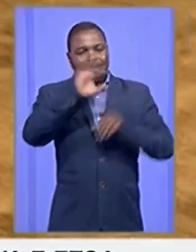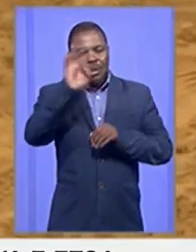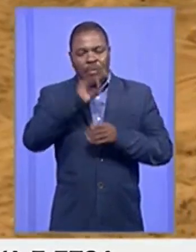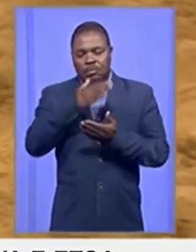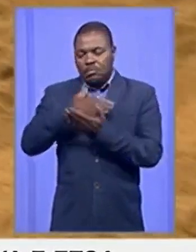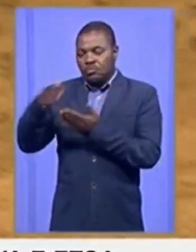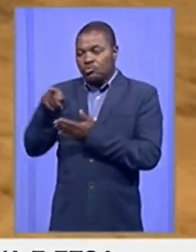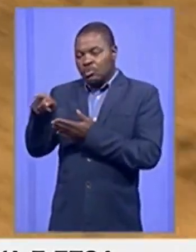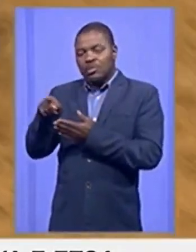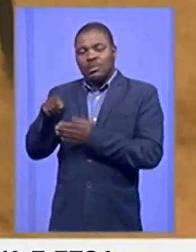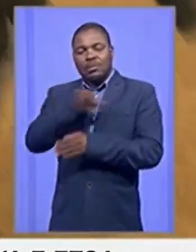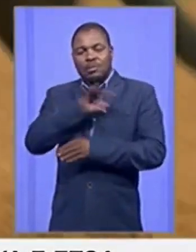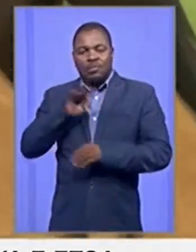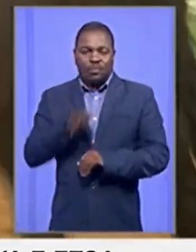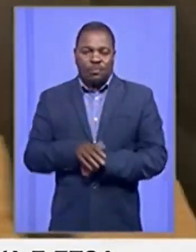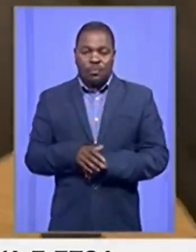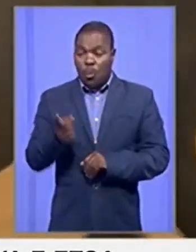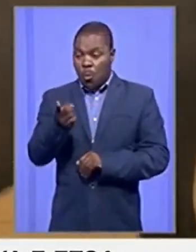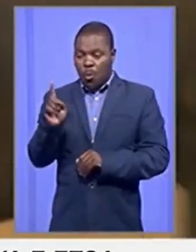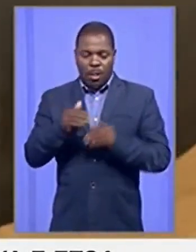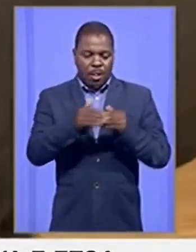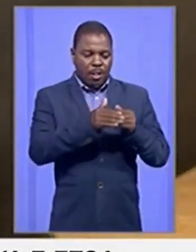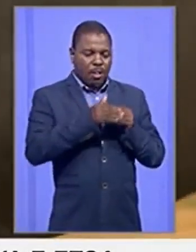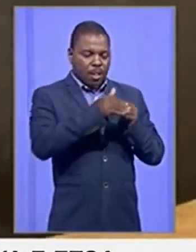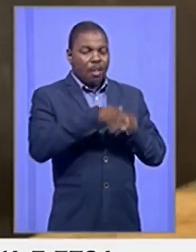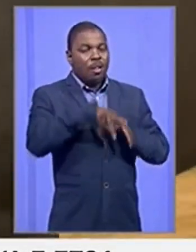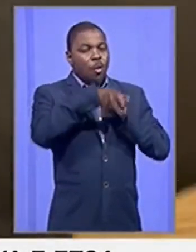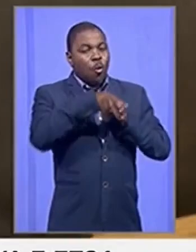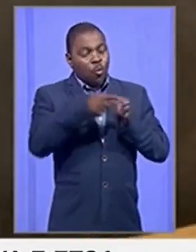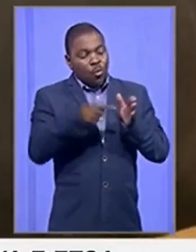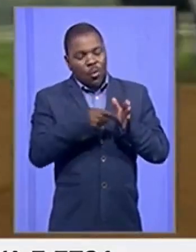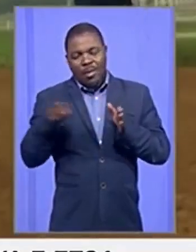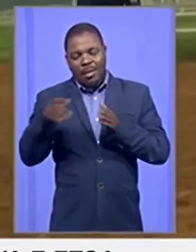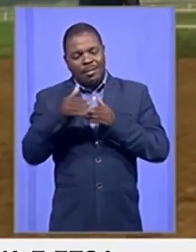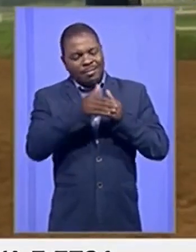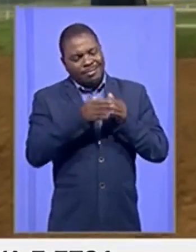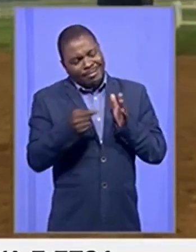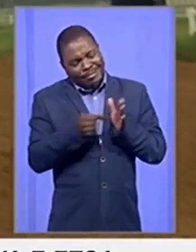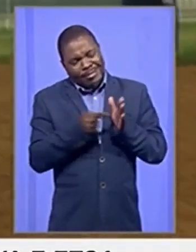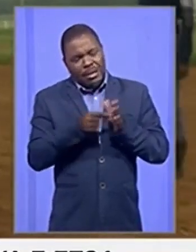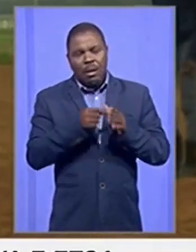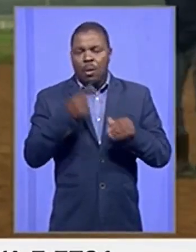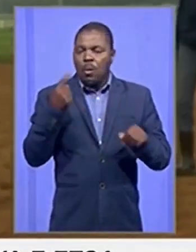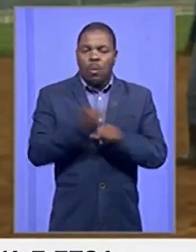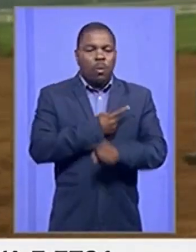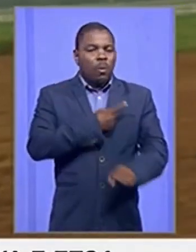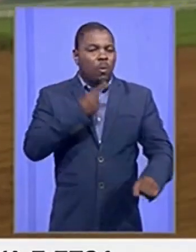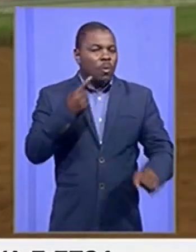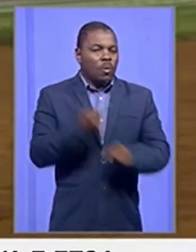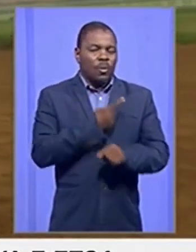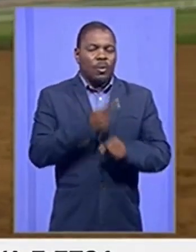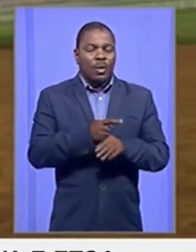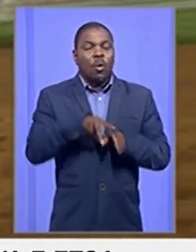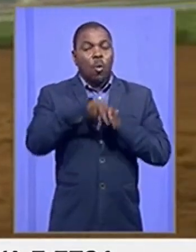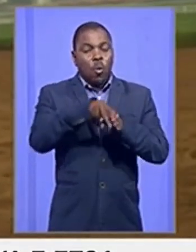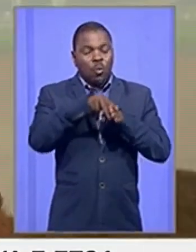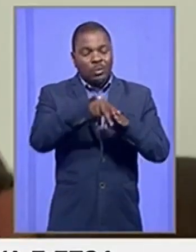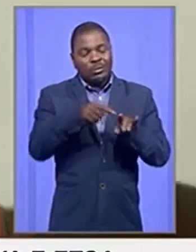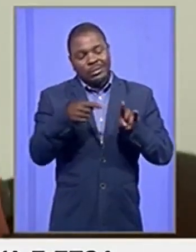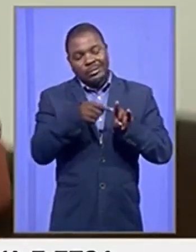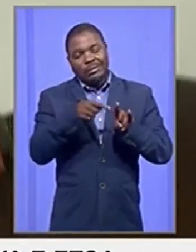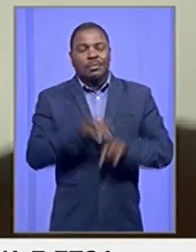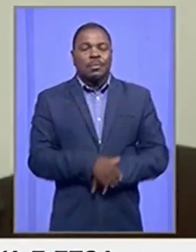company. Bahlokomedi ba dipere ke bona batho bao ba dulago le dipere ka dinako tsotlhe. Gantsi mošomo wa